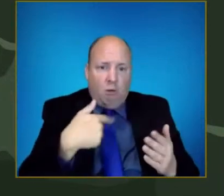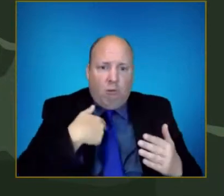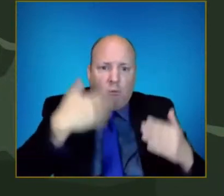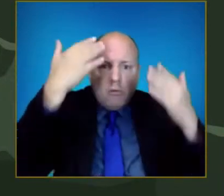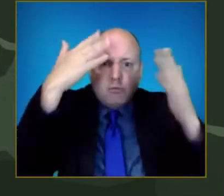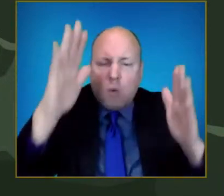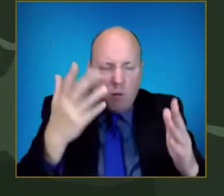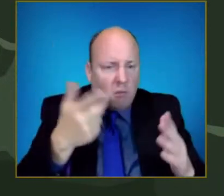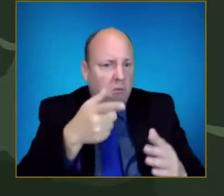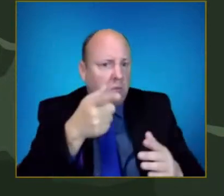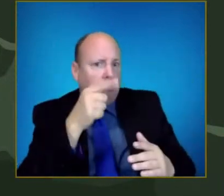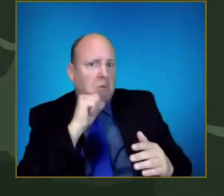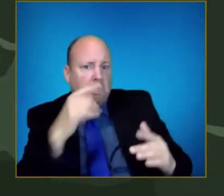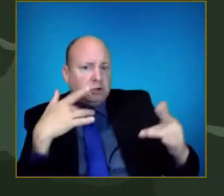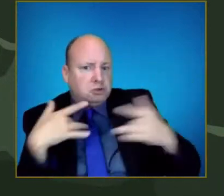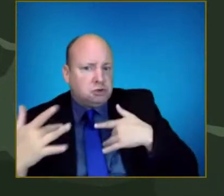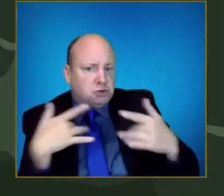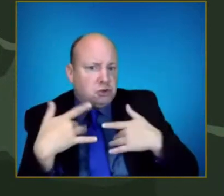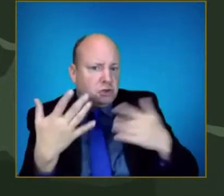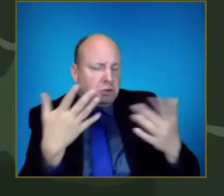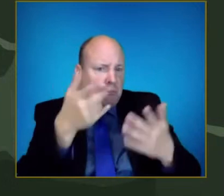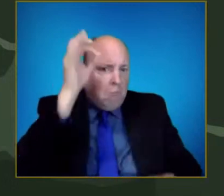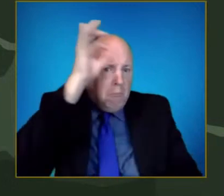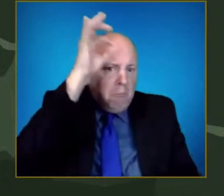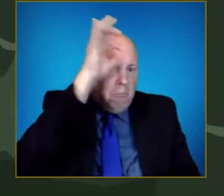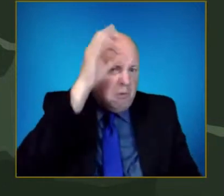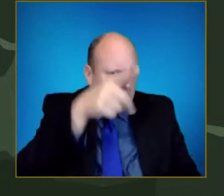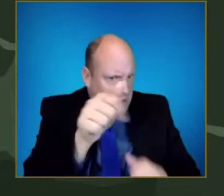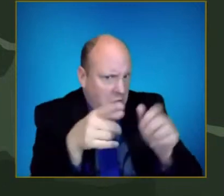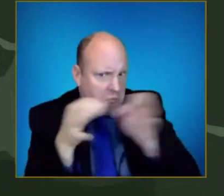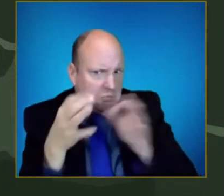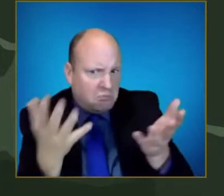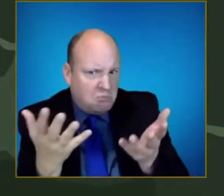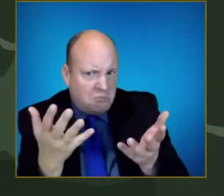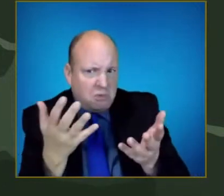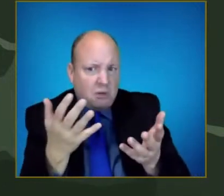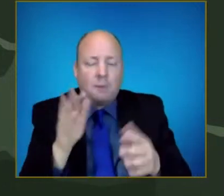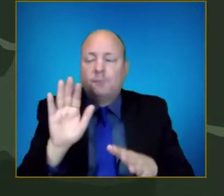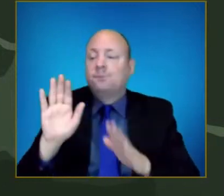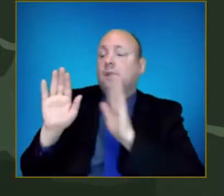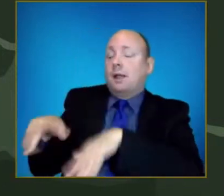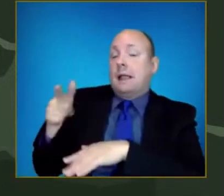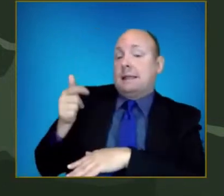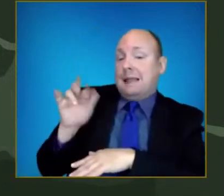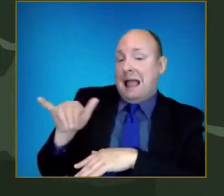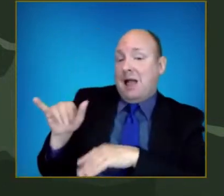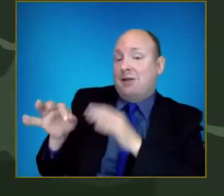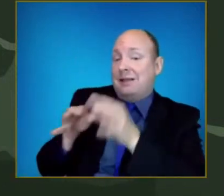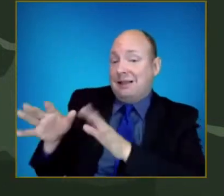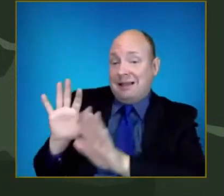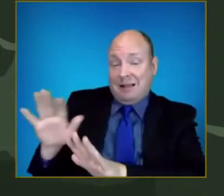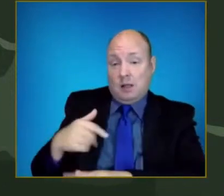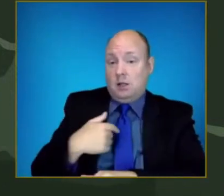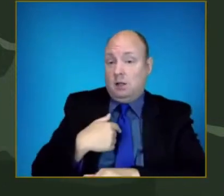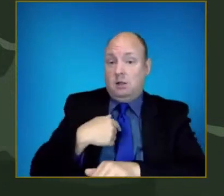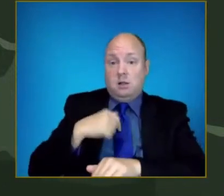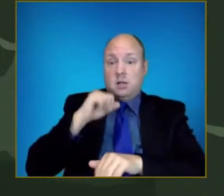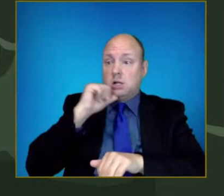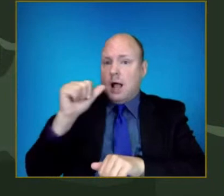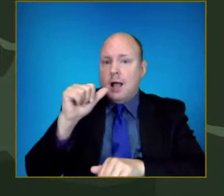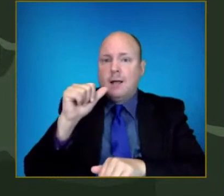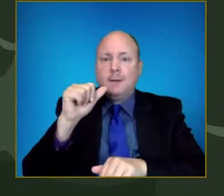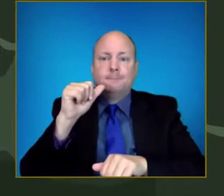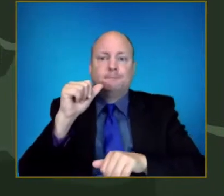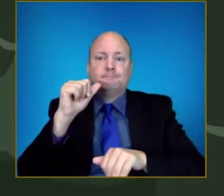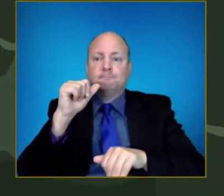really, really clear. I did not go to the Pendleton Roundup, which I love doing. I love riding in the parade with the